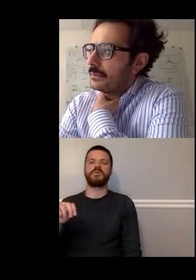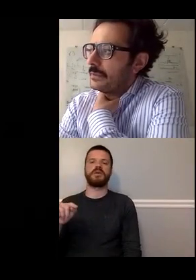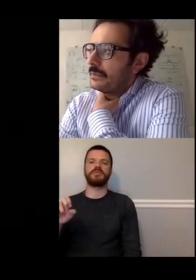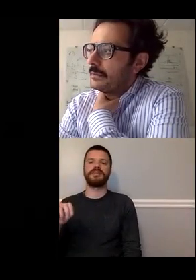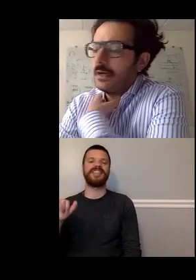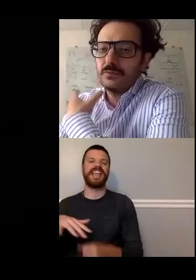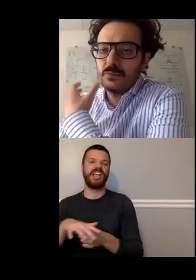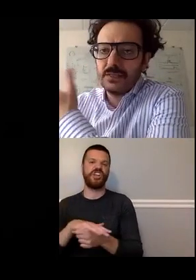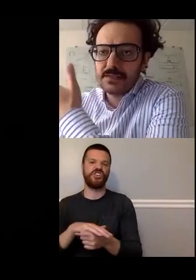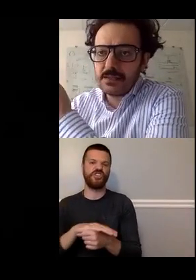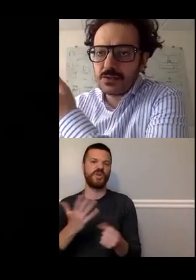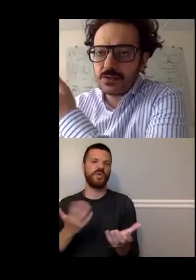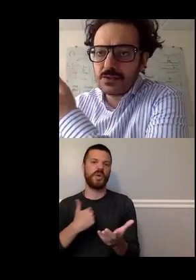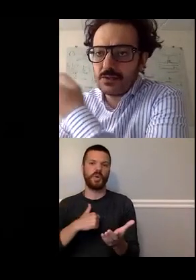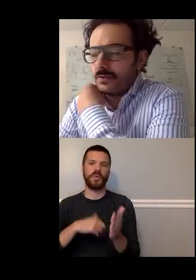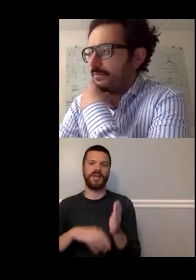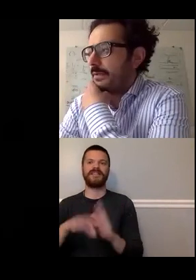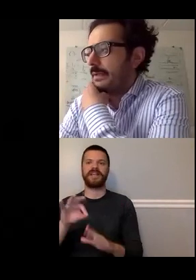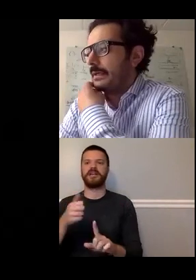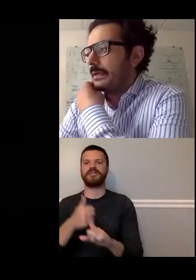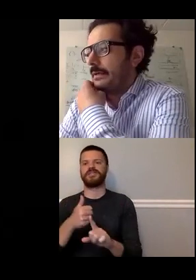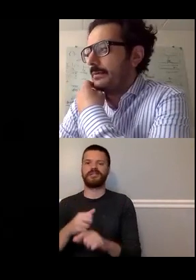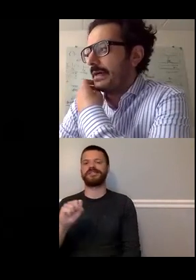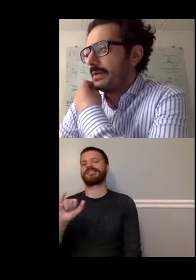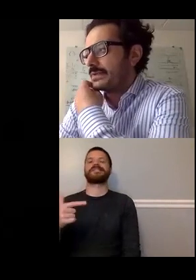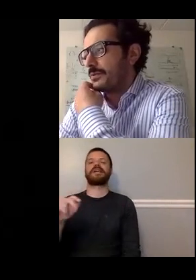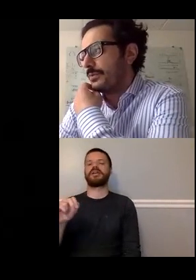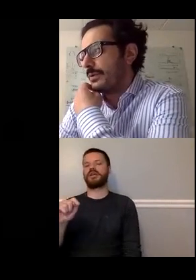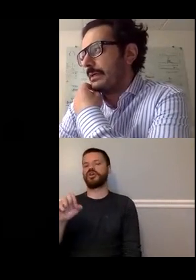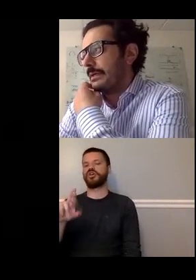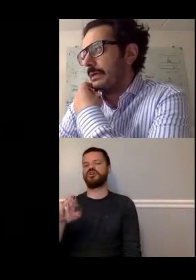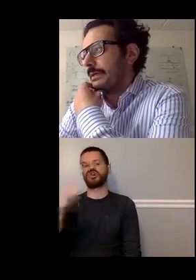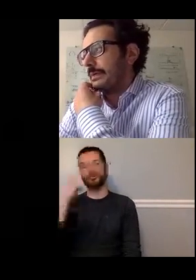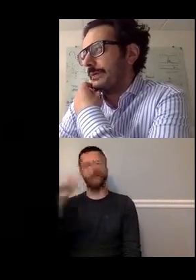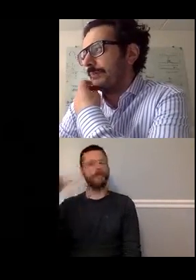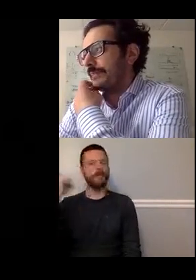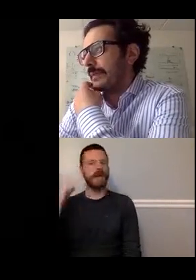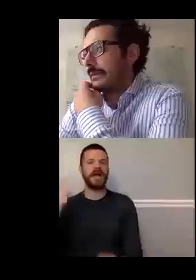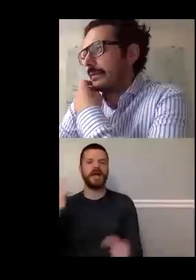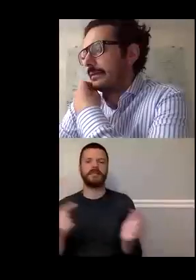that we found to be a signature of back pain. So